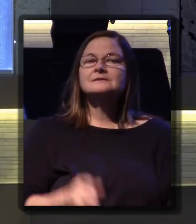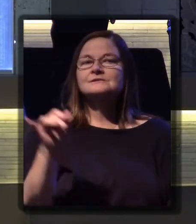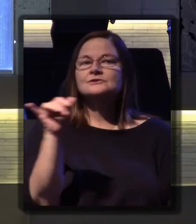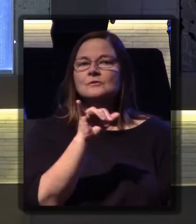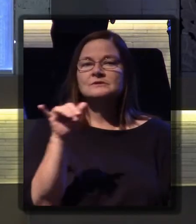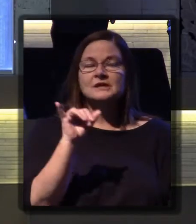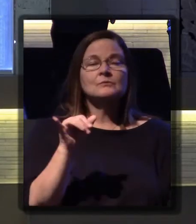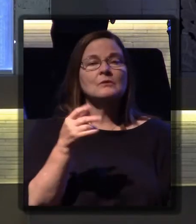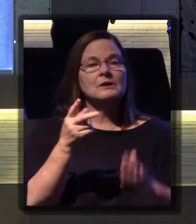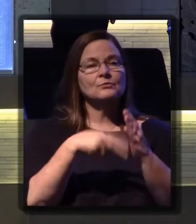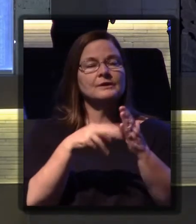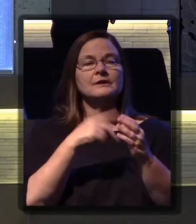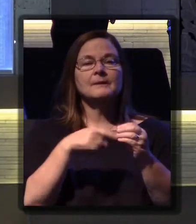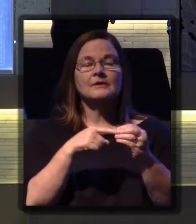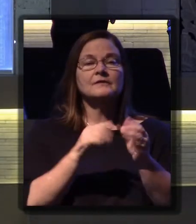perish.